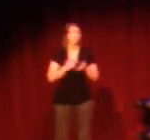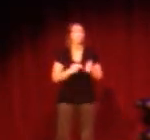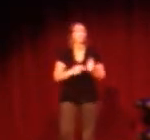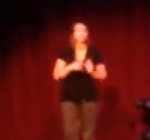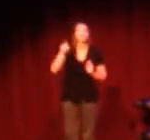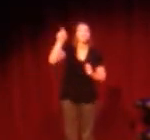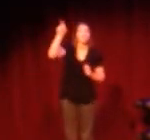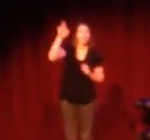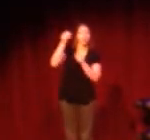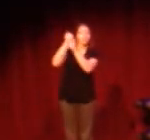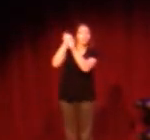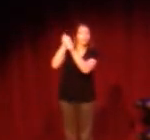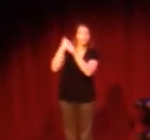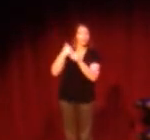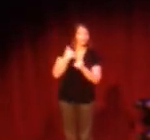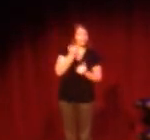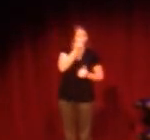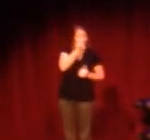sense of humor.